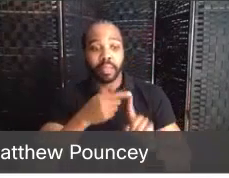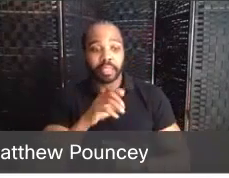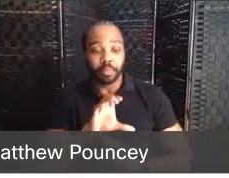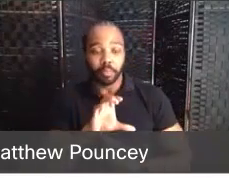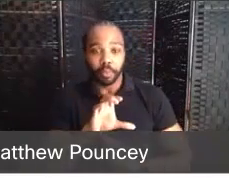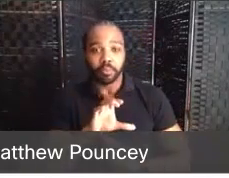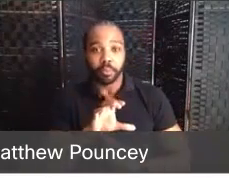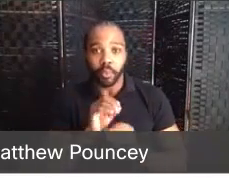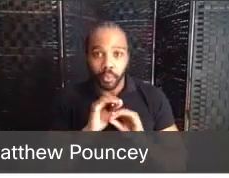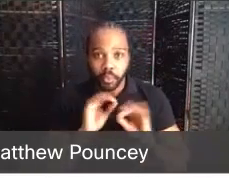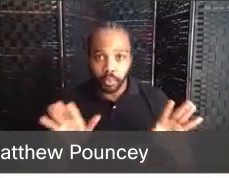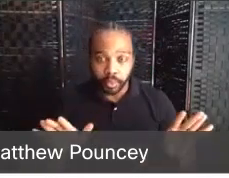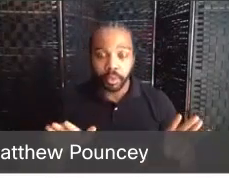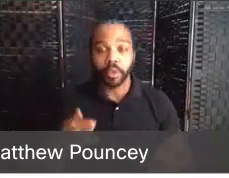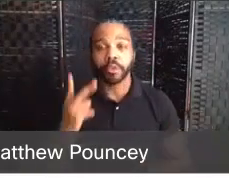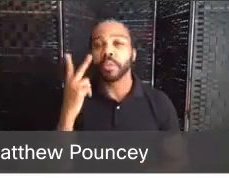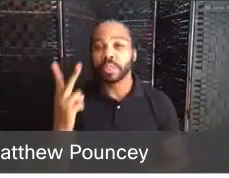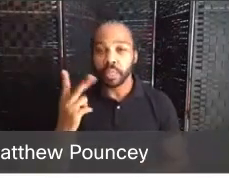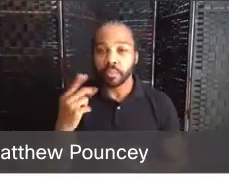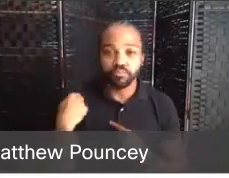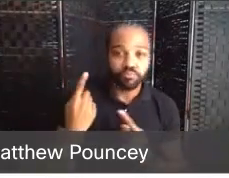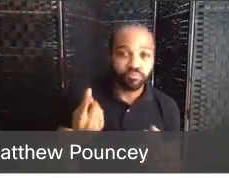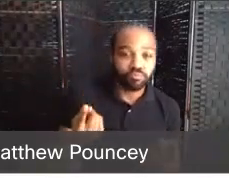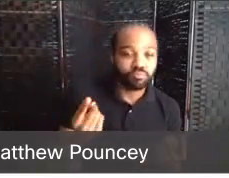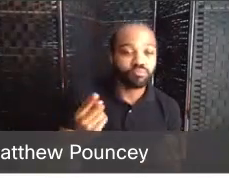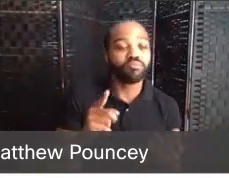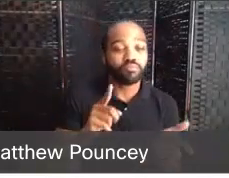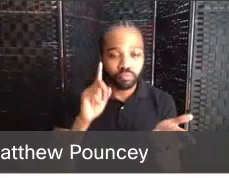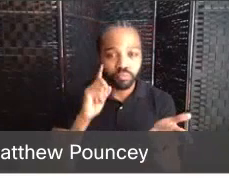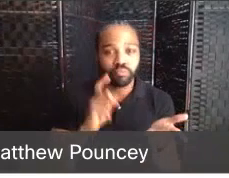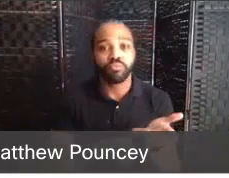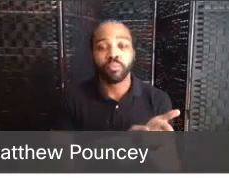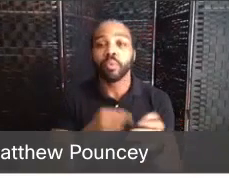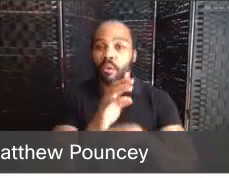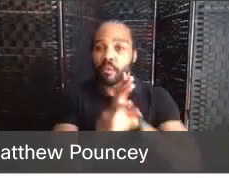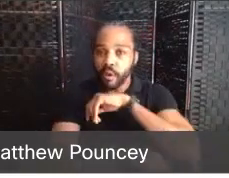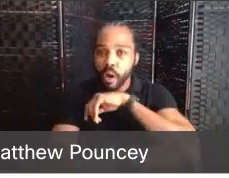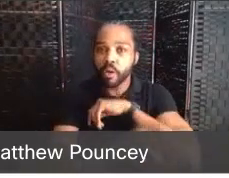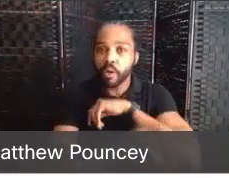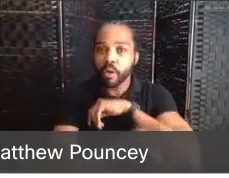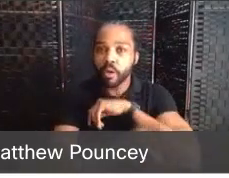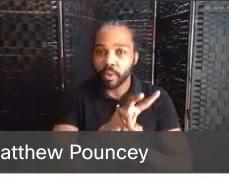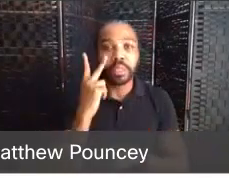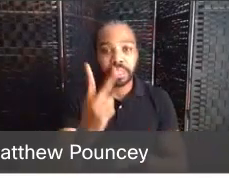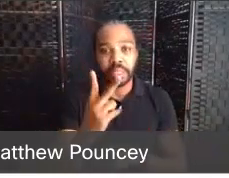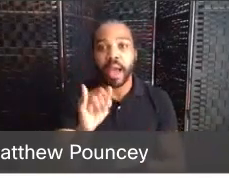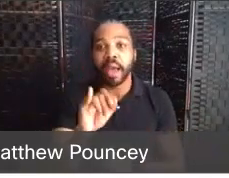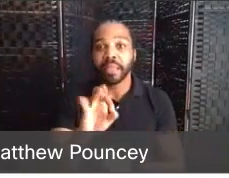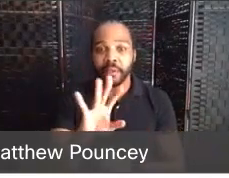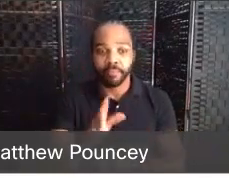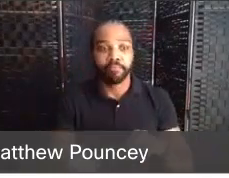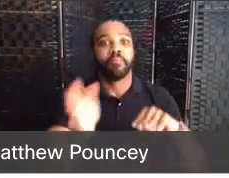we actually see over time in the fall, in November, we saw a spike in ICFs as well. In our